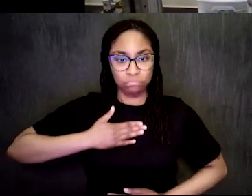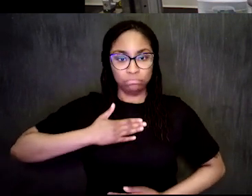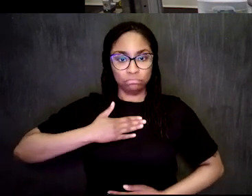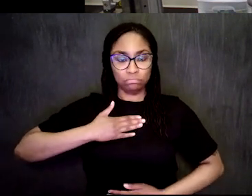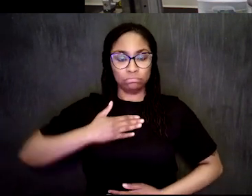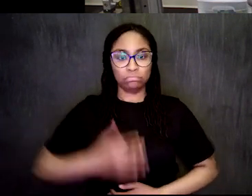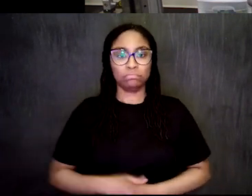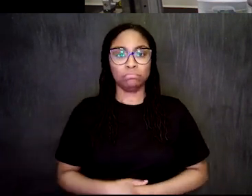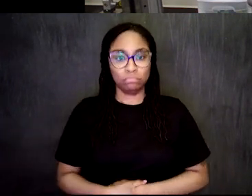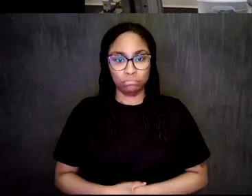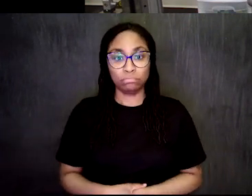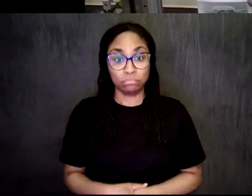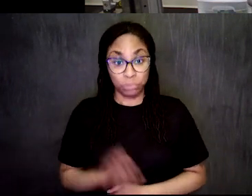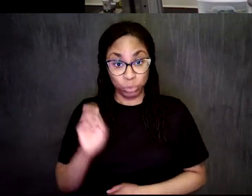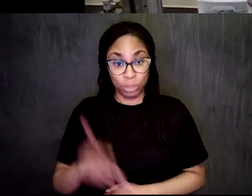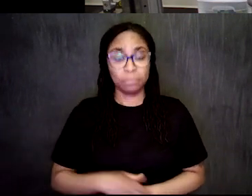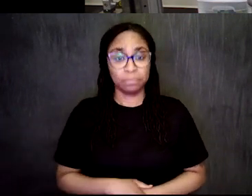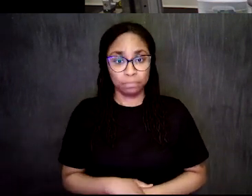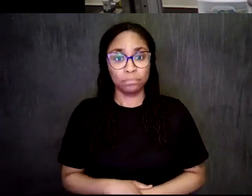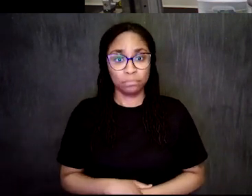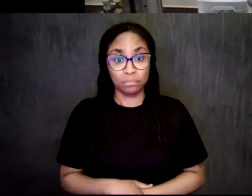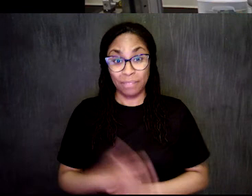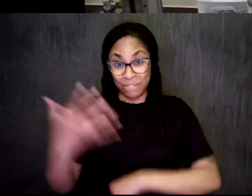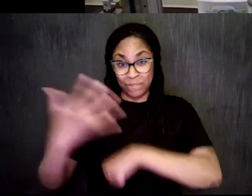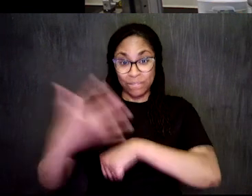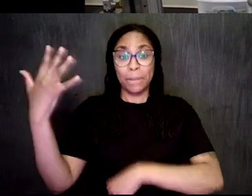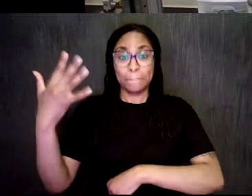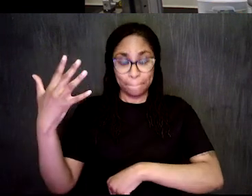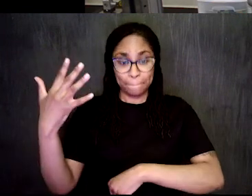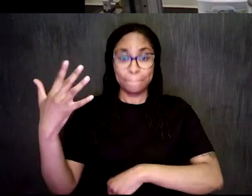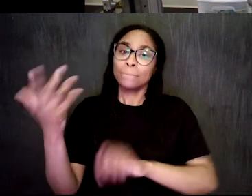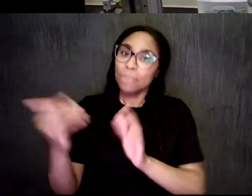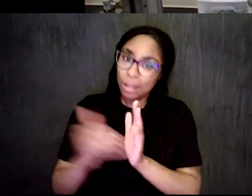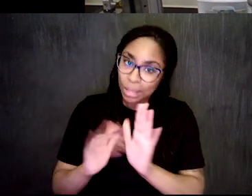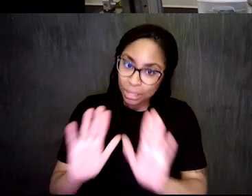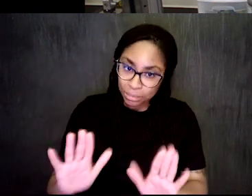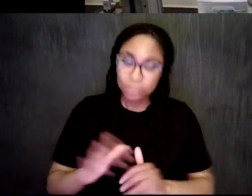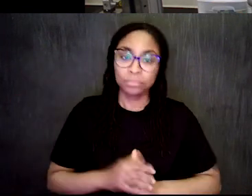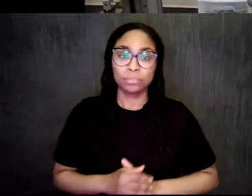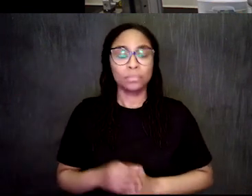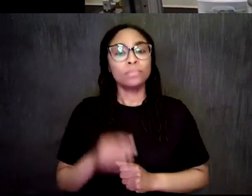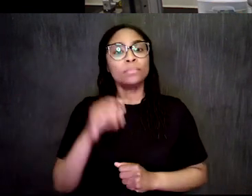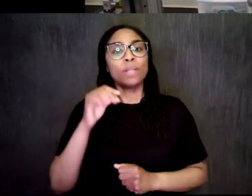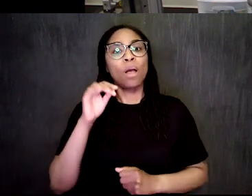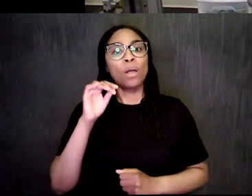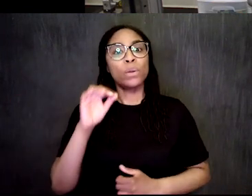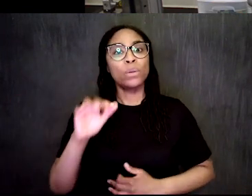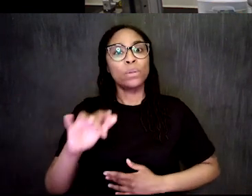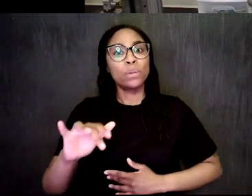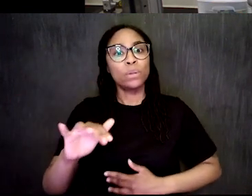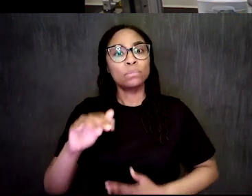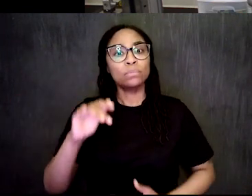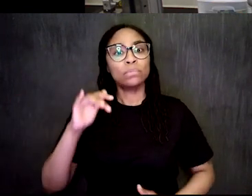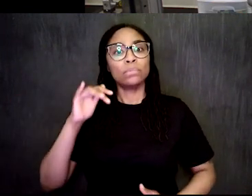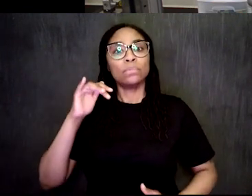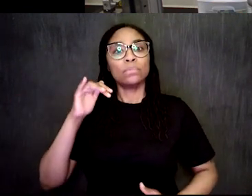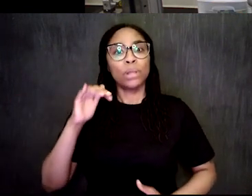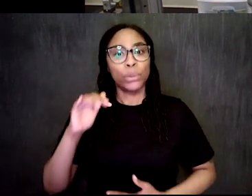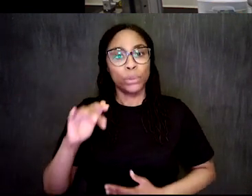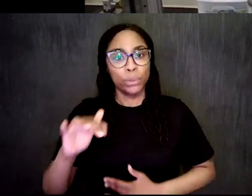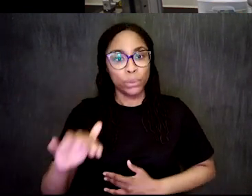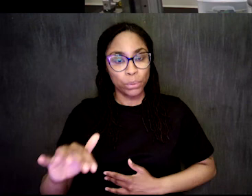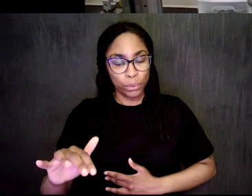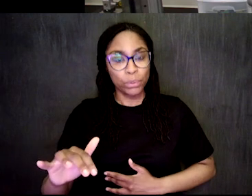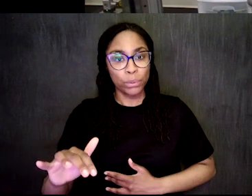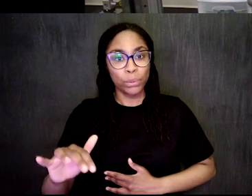knee, and then come back up. All right, we're going to do this one 5 times, and again, we're going to incorporate our breathing with